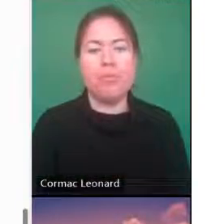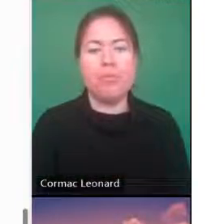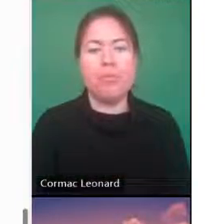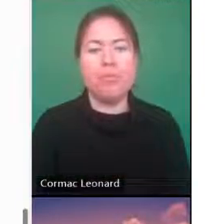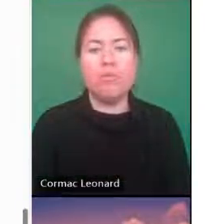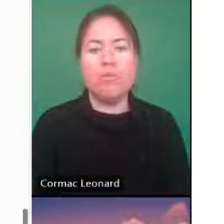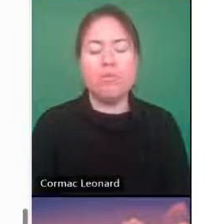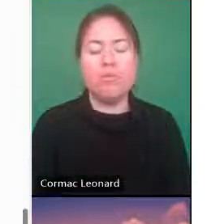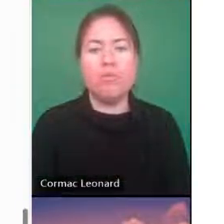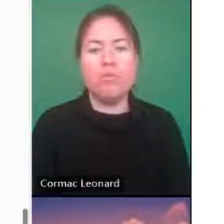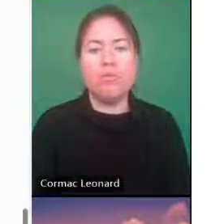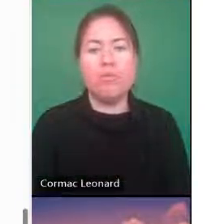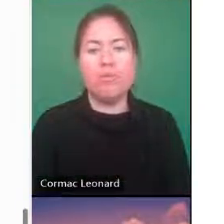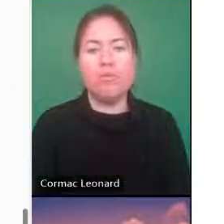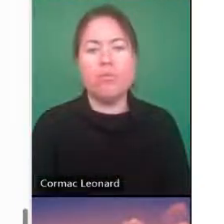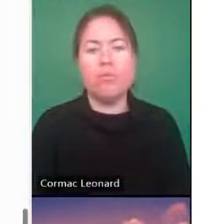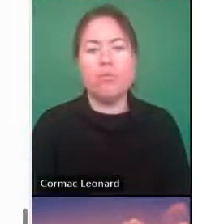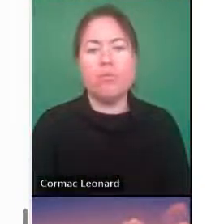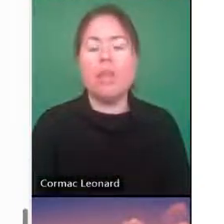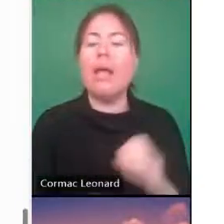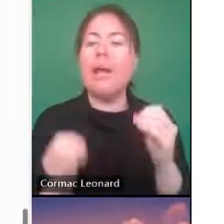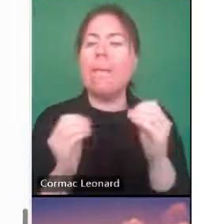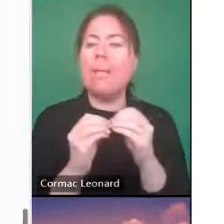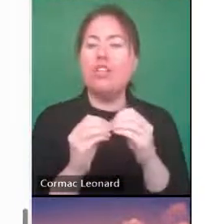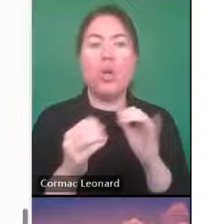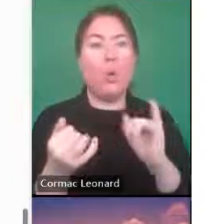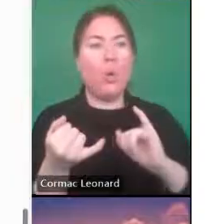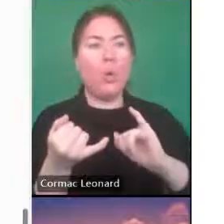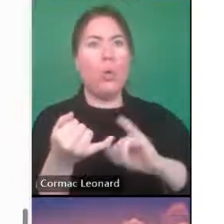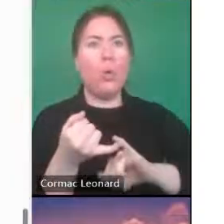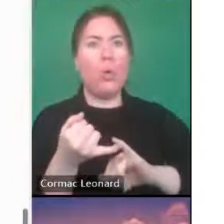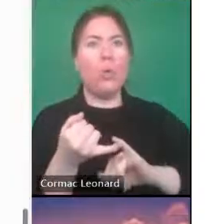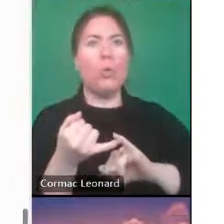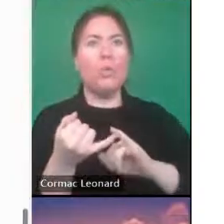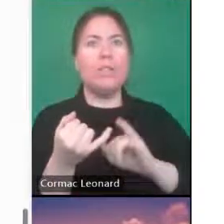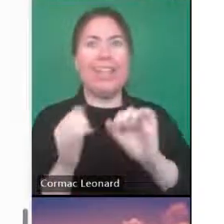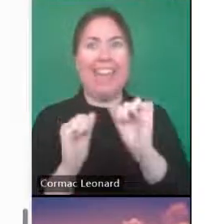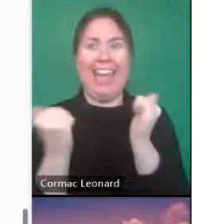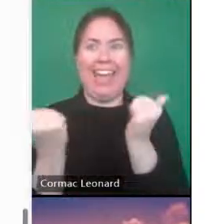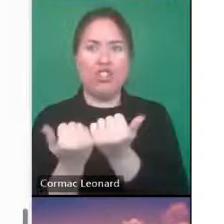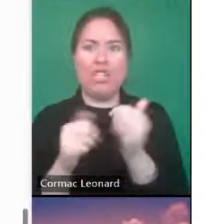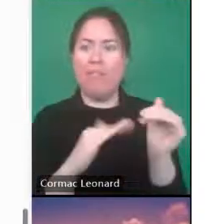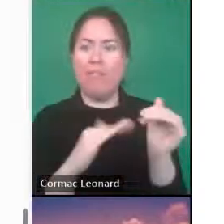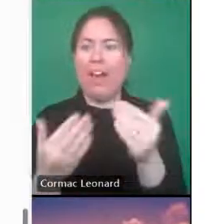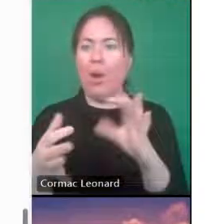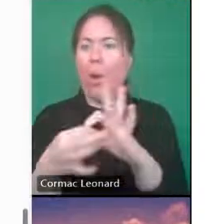that who the agency involved in the home care is.